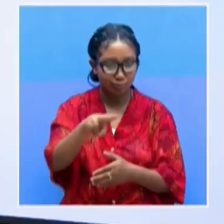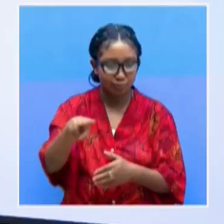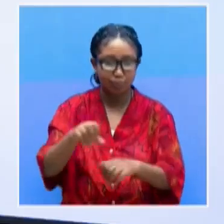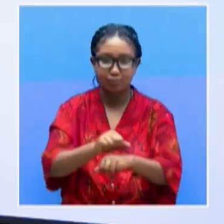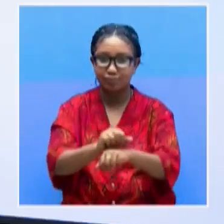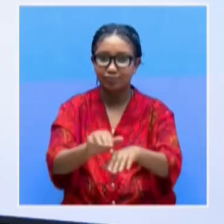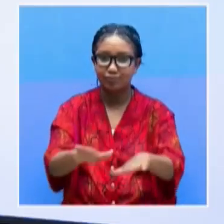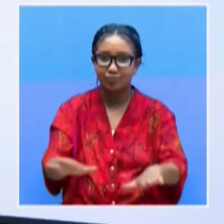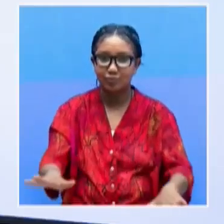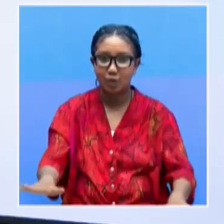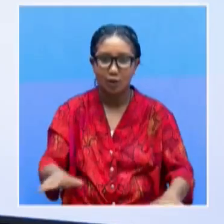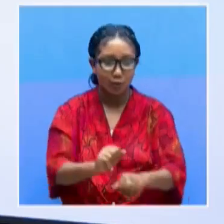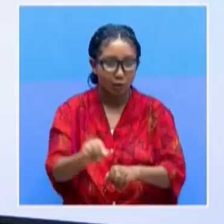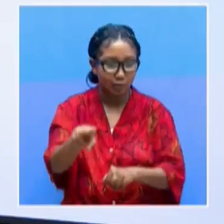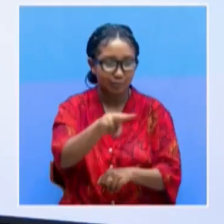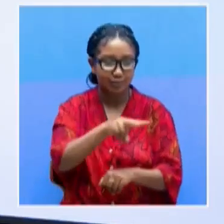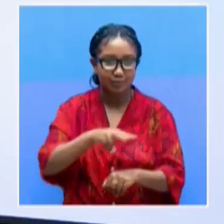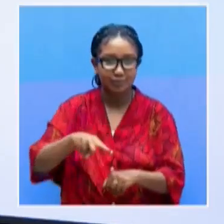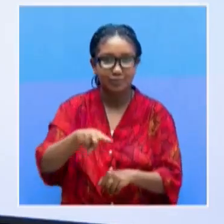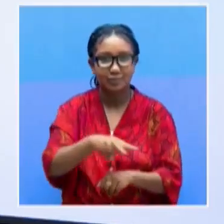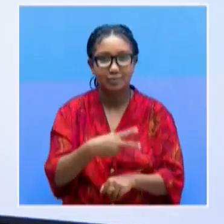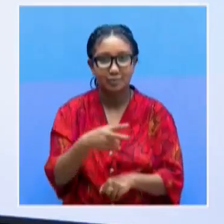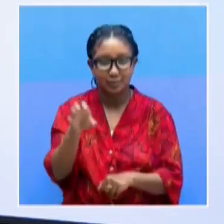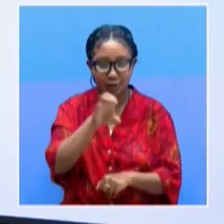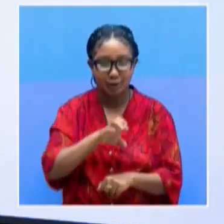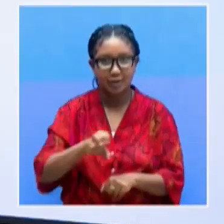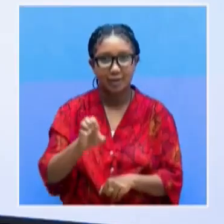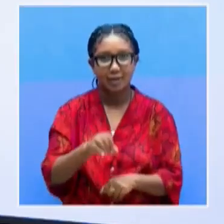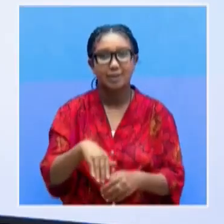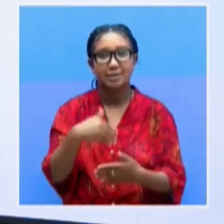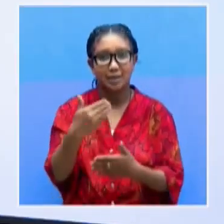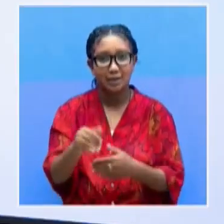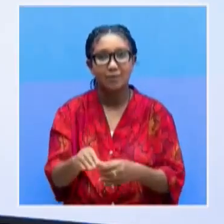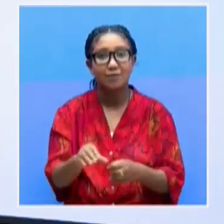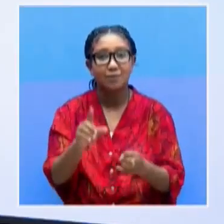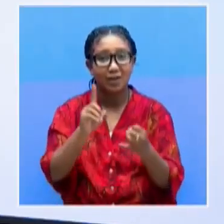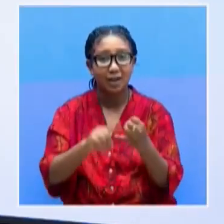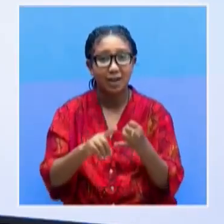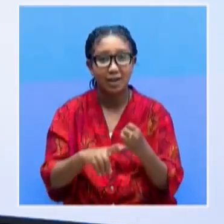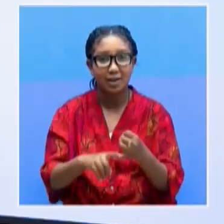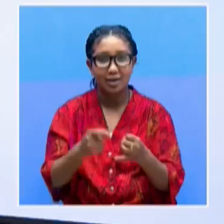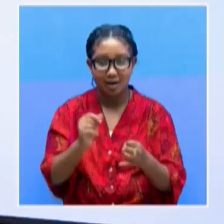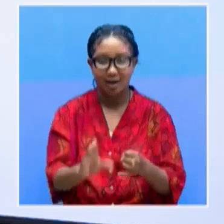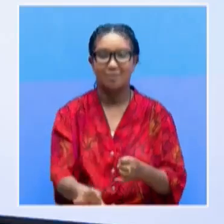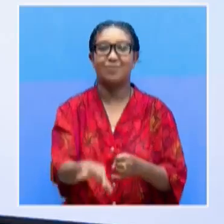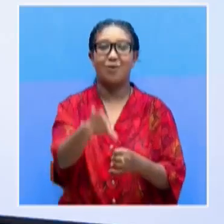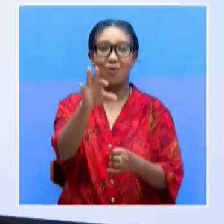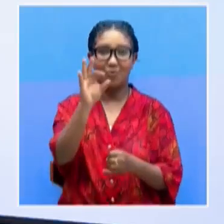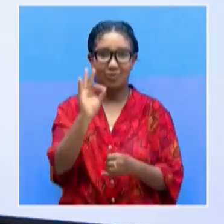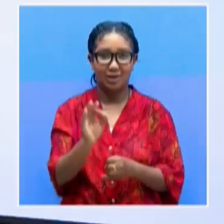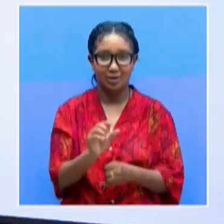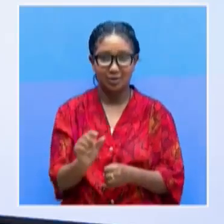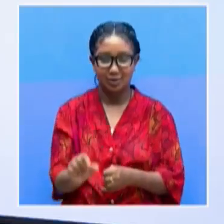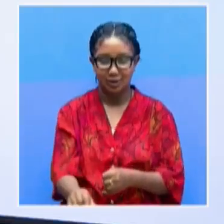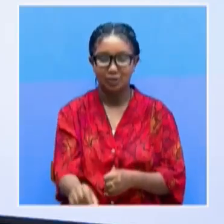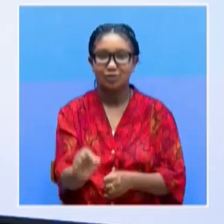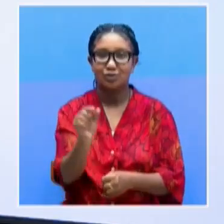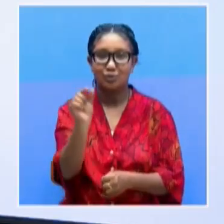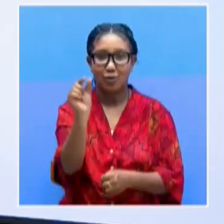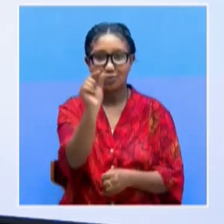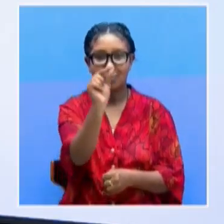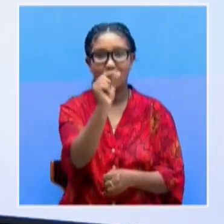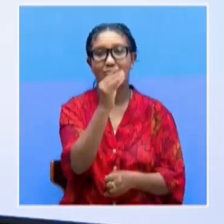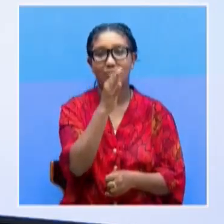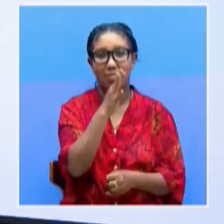it on the floor. Good. And finally, I found it and showed it to